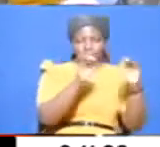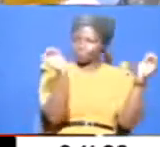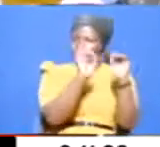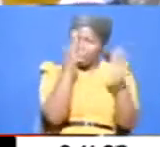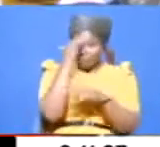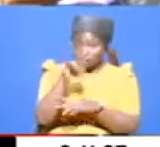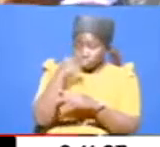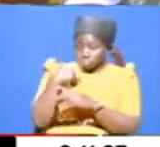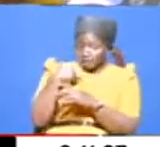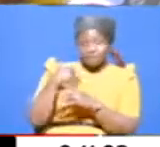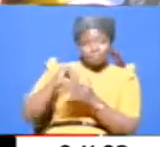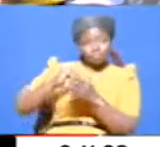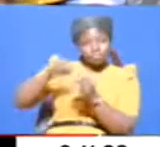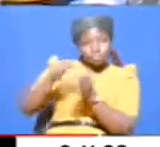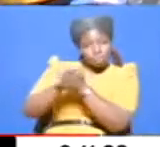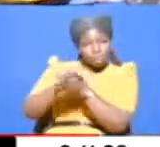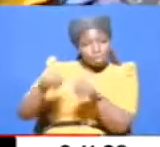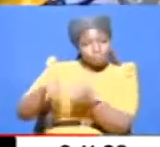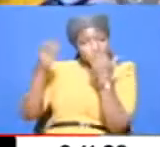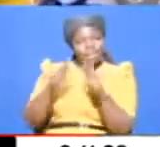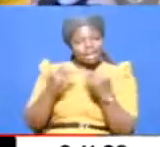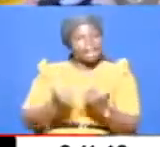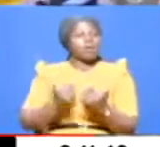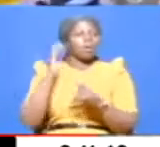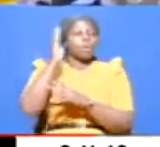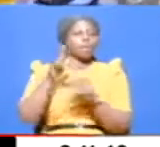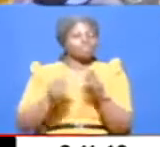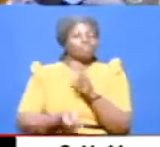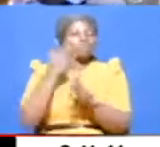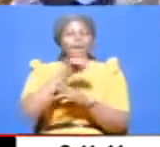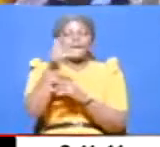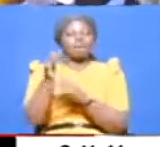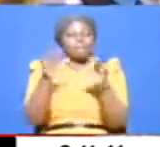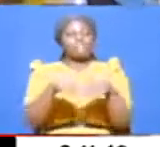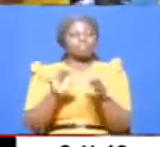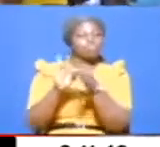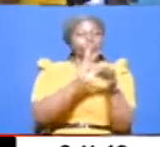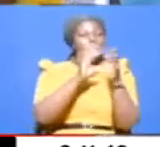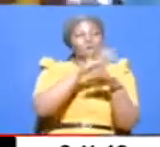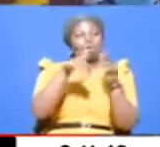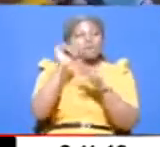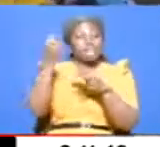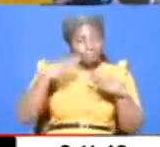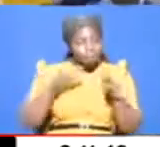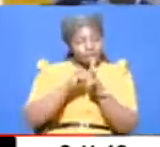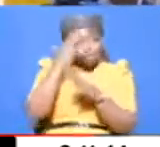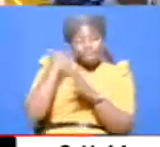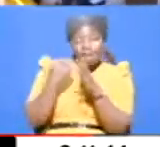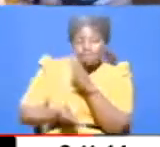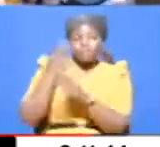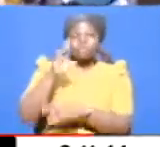Jubilee, tutaanzisha chama ingine ya kuunganisha Wakenya wote. Na ndio tumeweka chama ya UDA